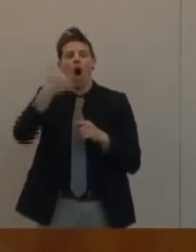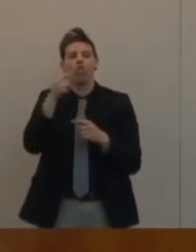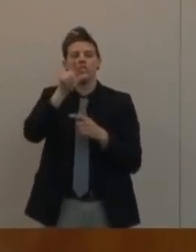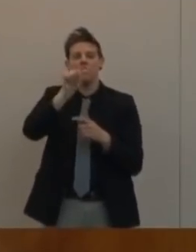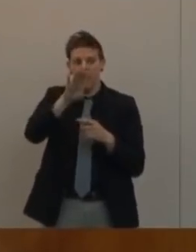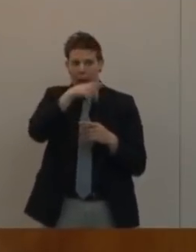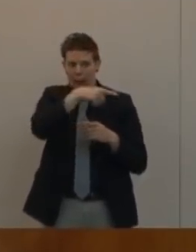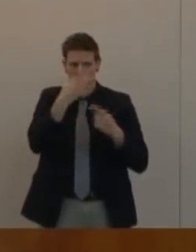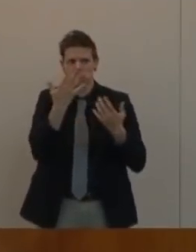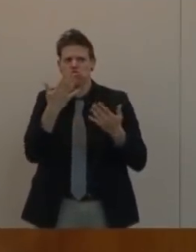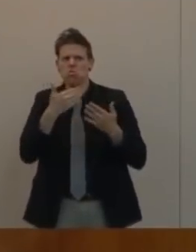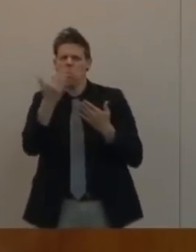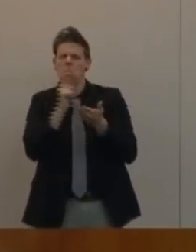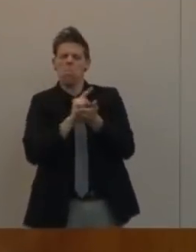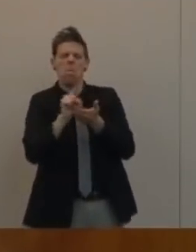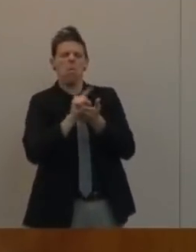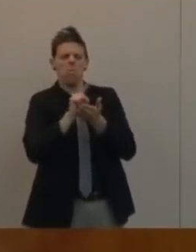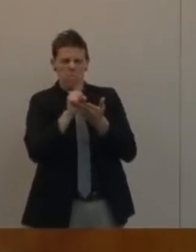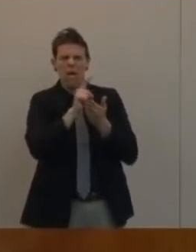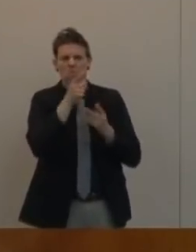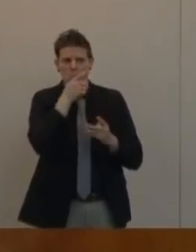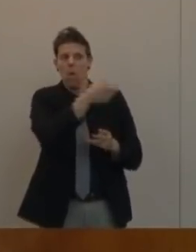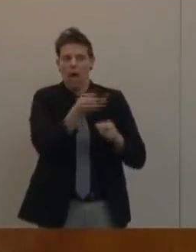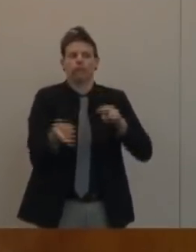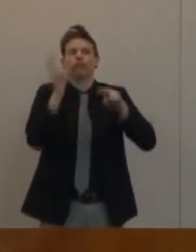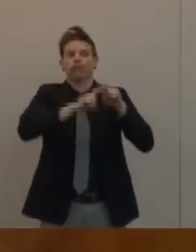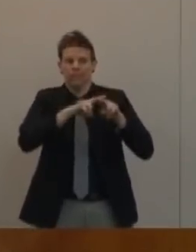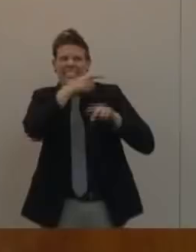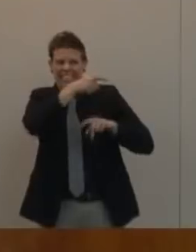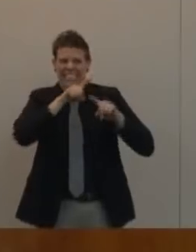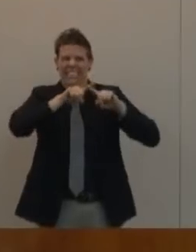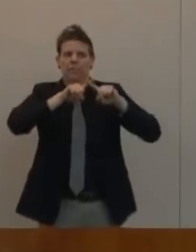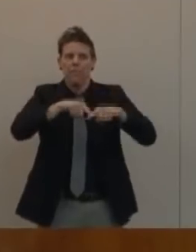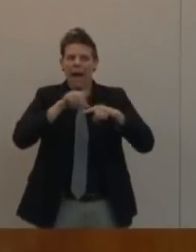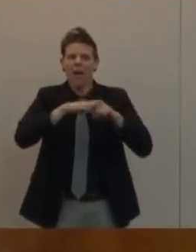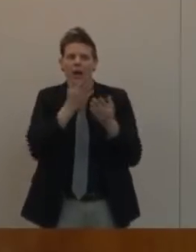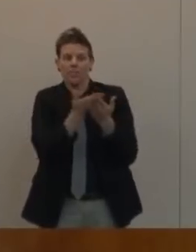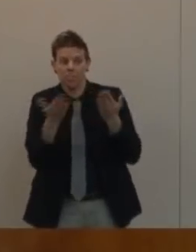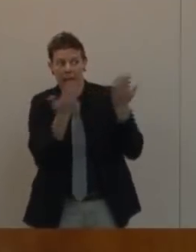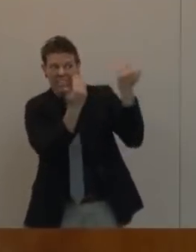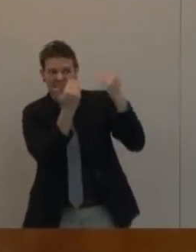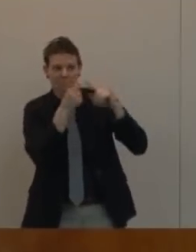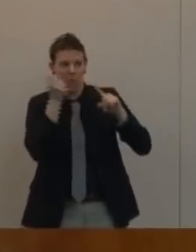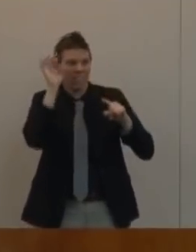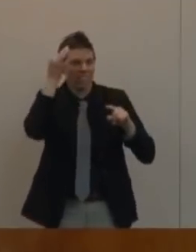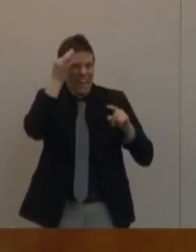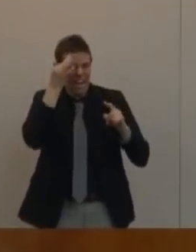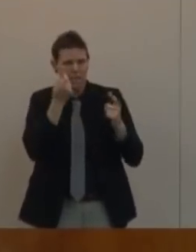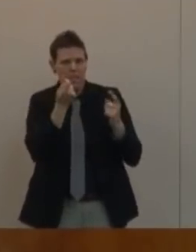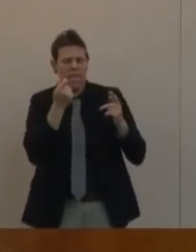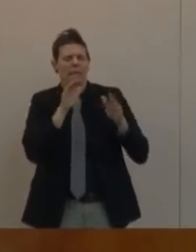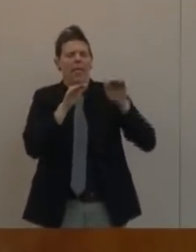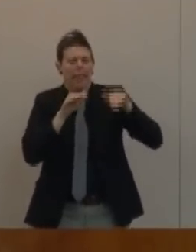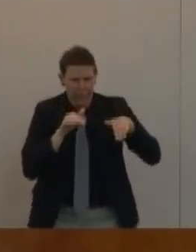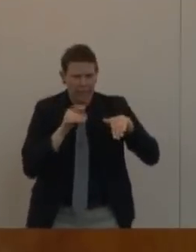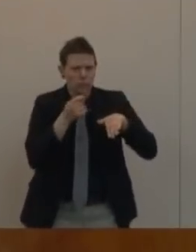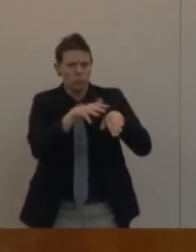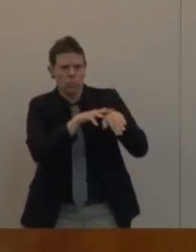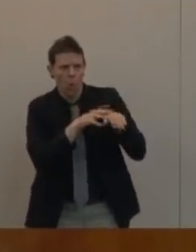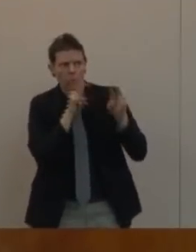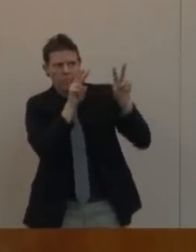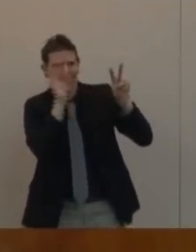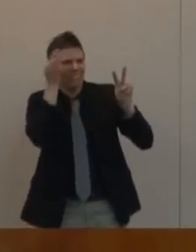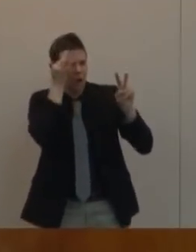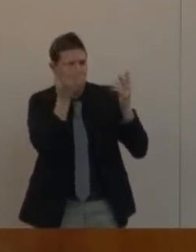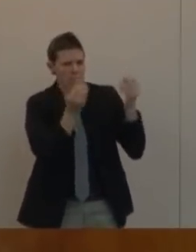next week, potentially. They are also dependent on this supply chain, though, which has slowed their progress, but we see them coming on board very